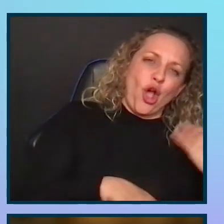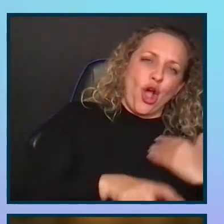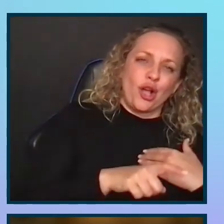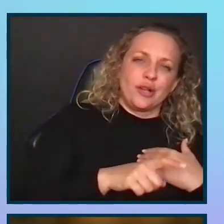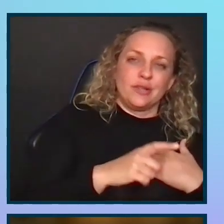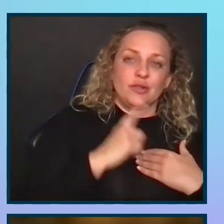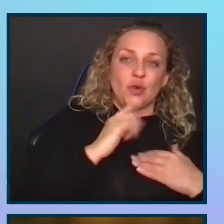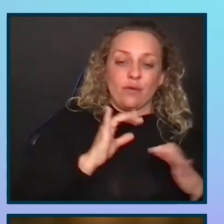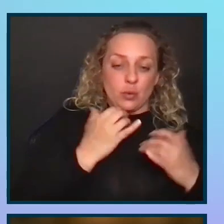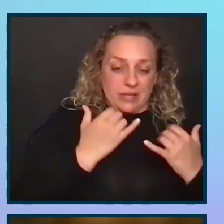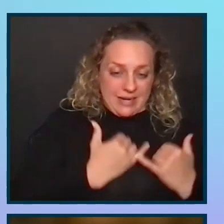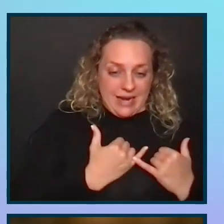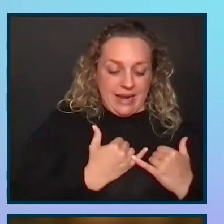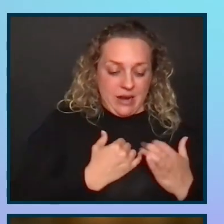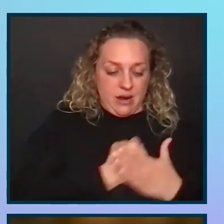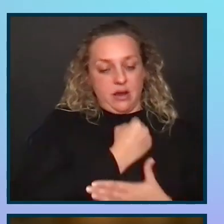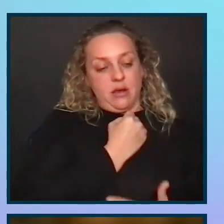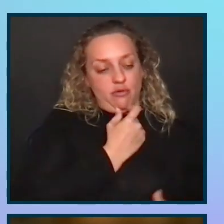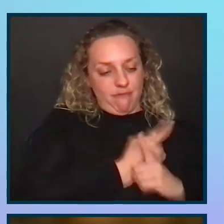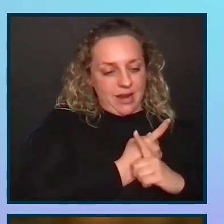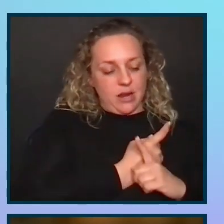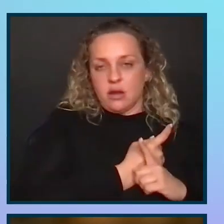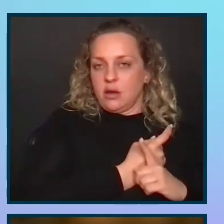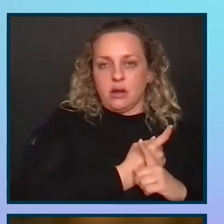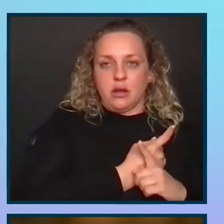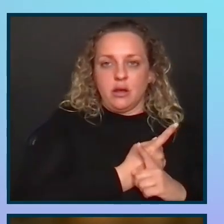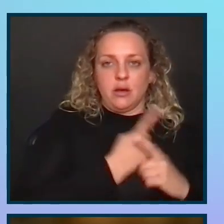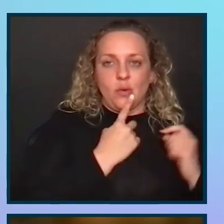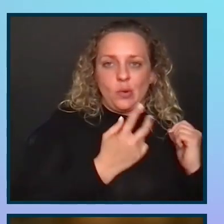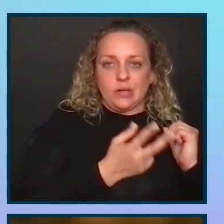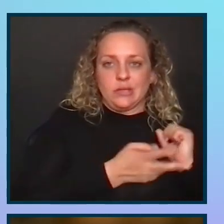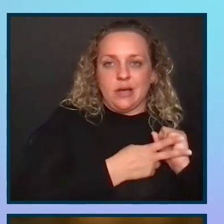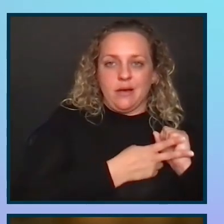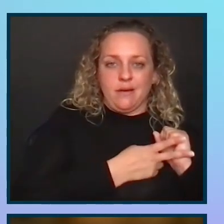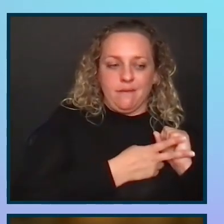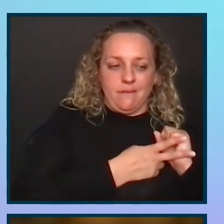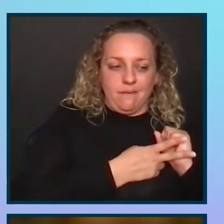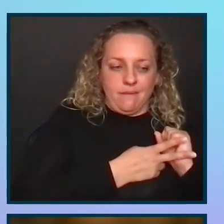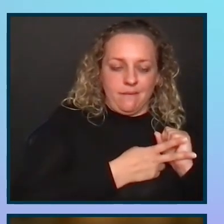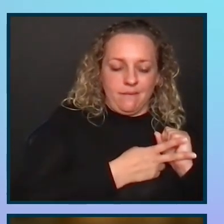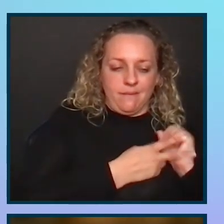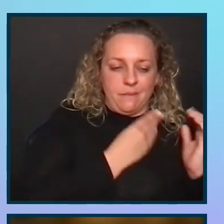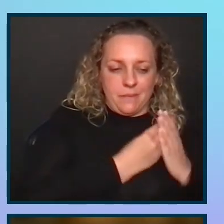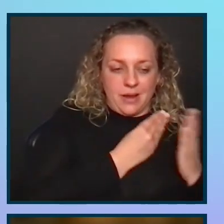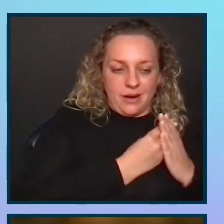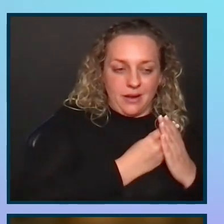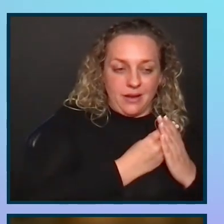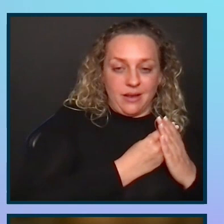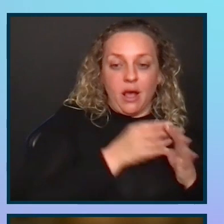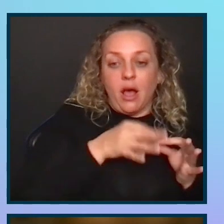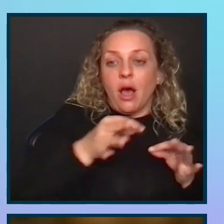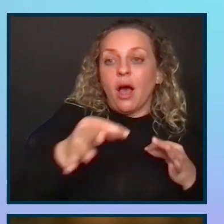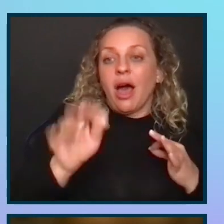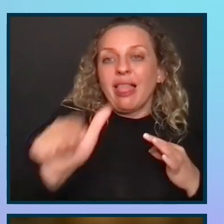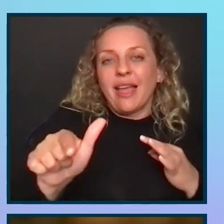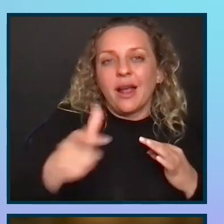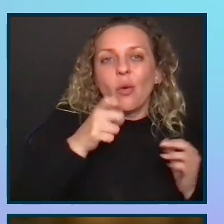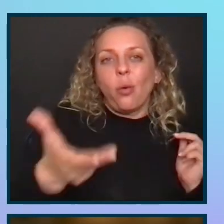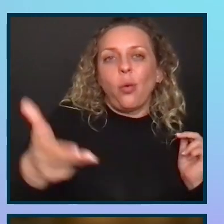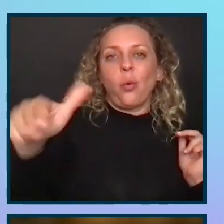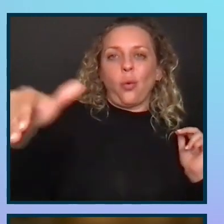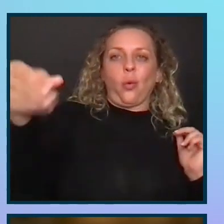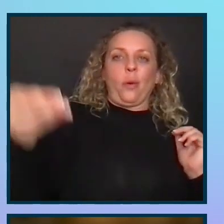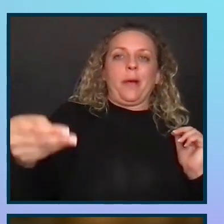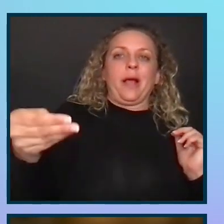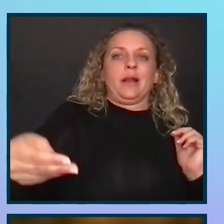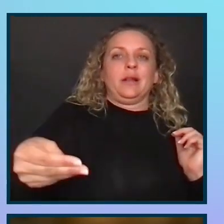we do it today and we do it correctly, we're going to pay X. If we try to not do it now and then try to do it later, we